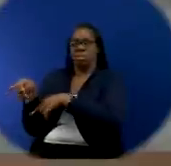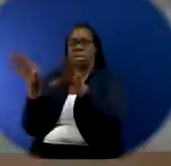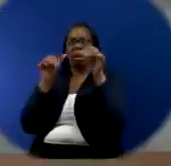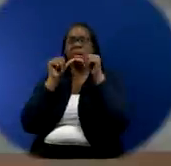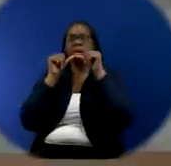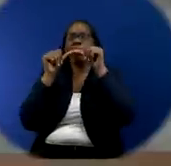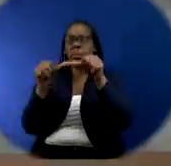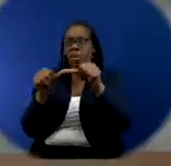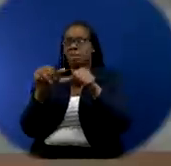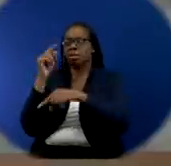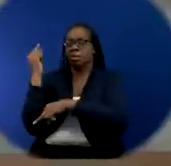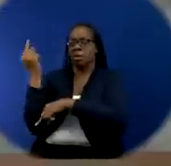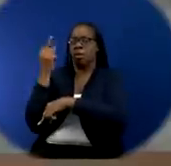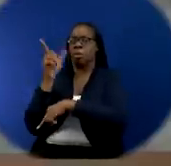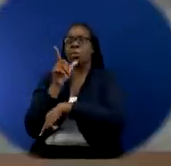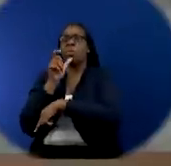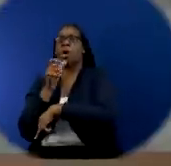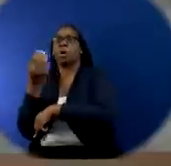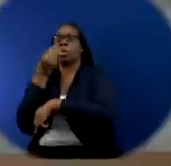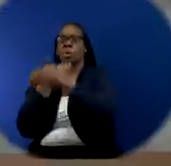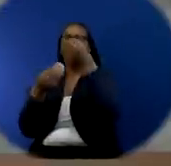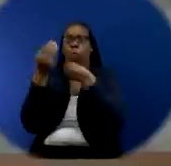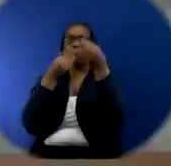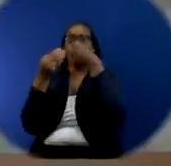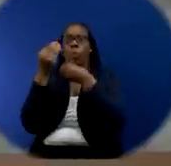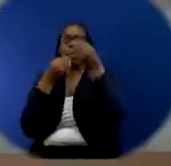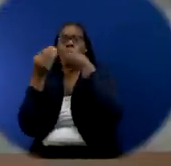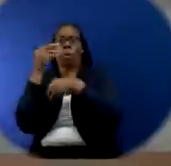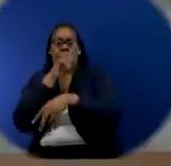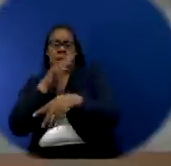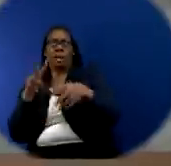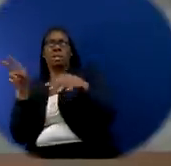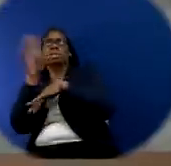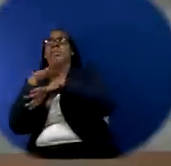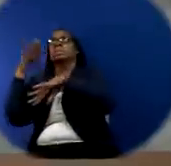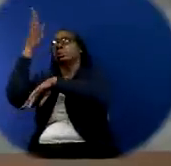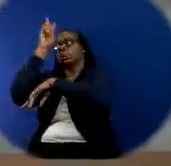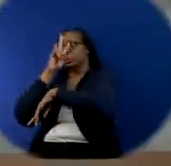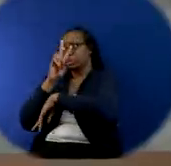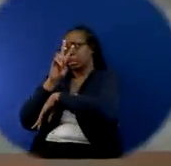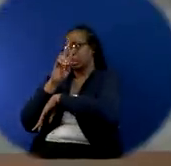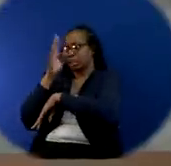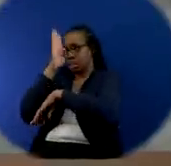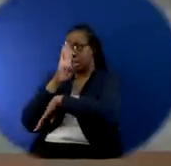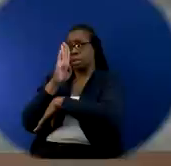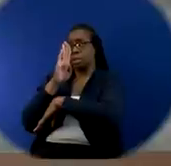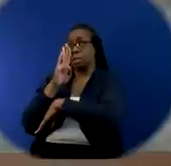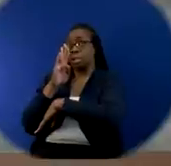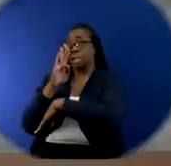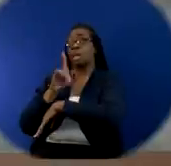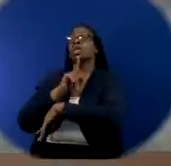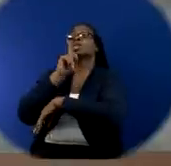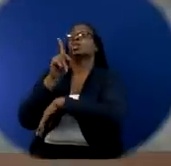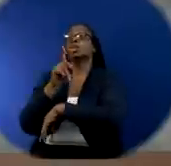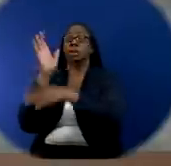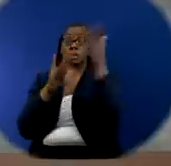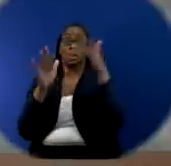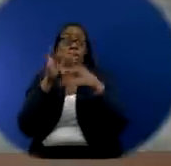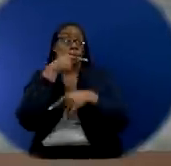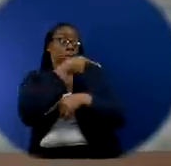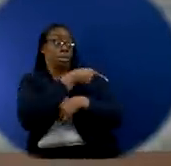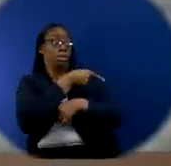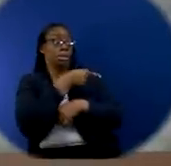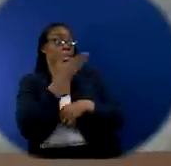"Blessed is the one who will eat at the feast in the kingdom of God." Jesus replied, "A certain man